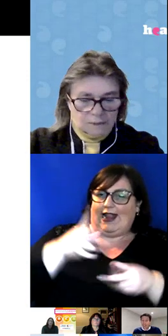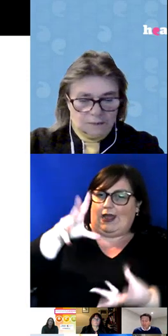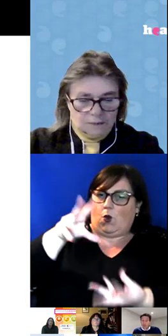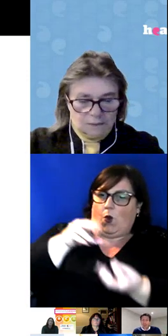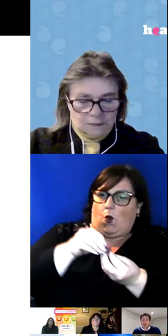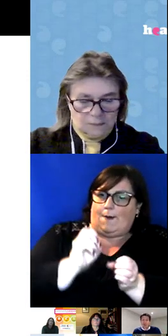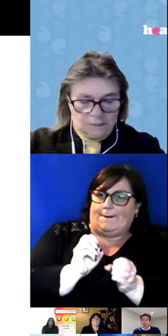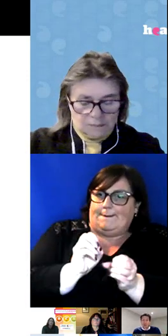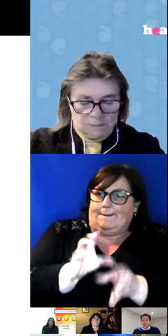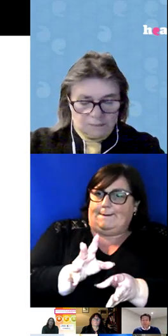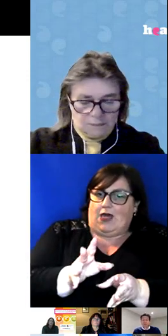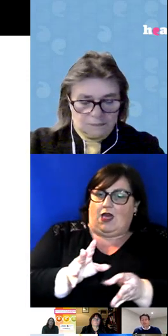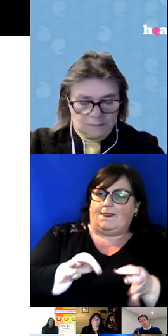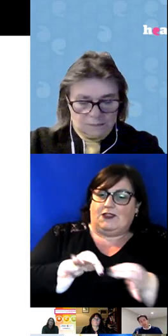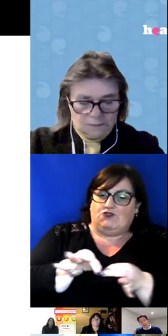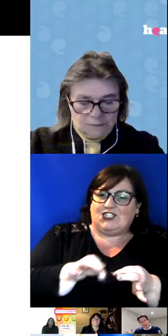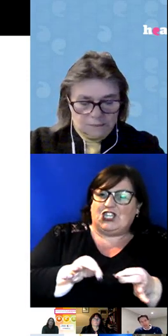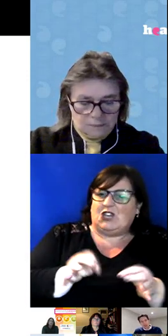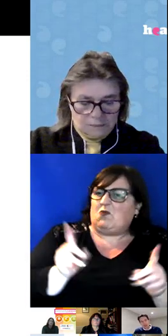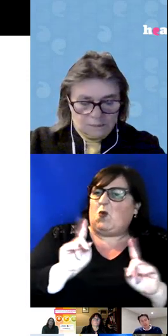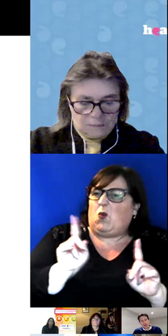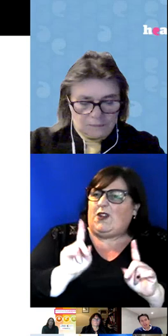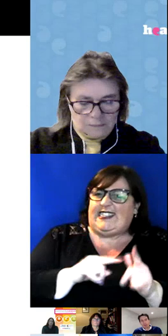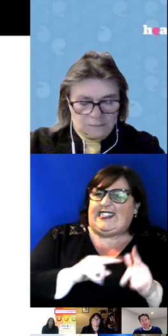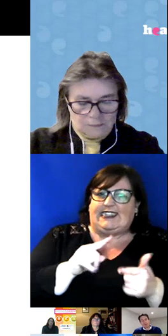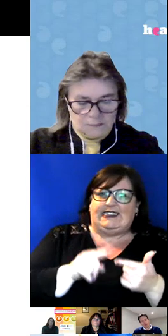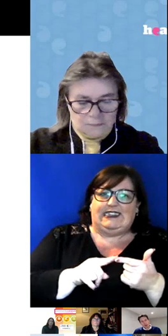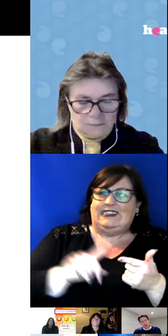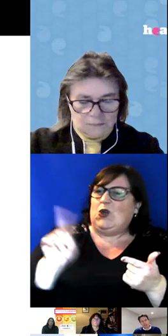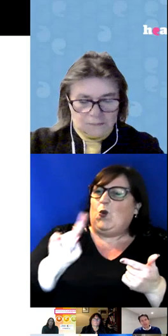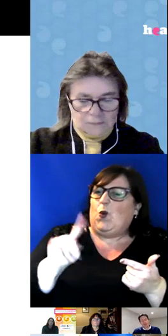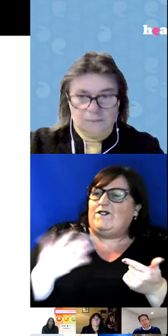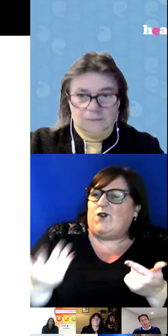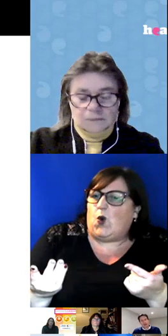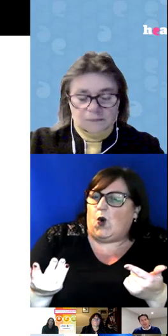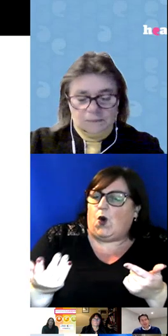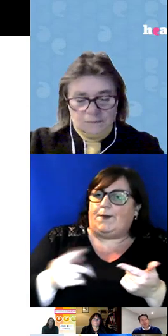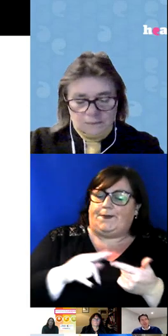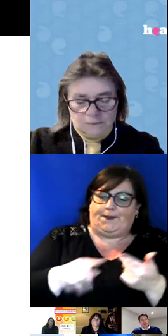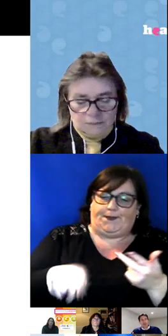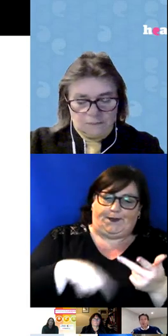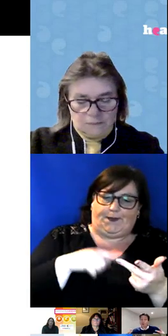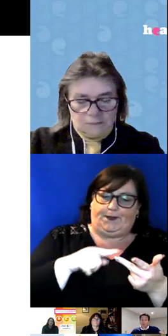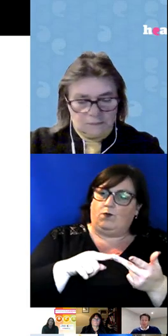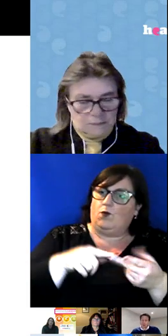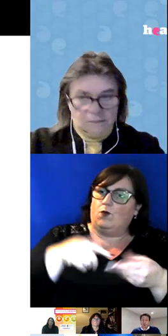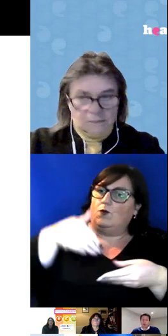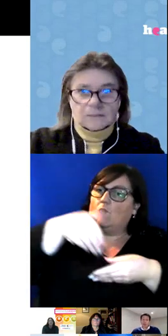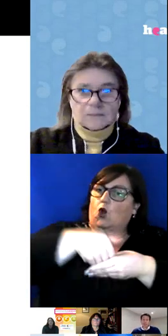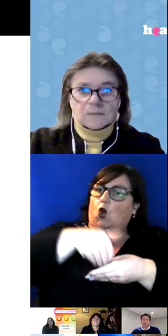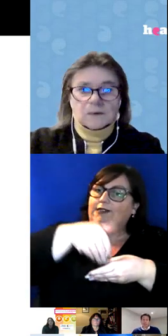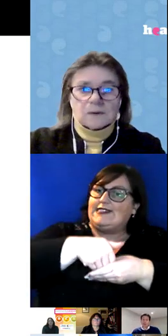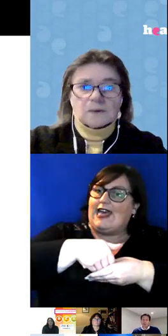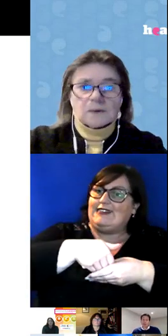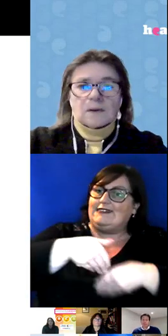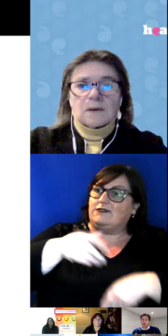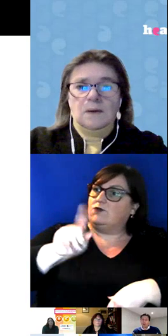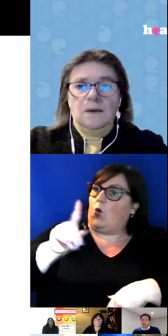strategy is, what it's for, and then I'll go through a little bit of the content about what we've